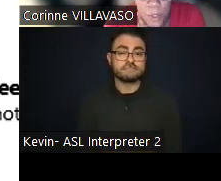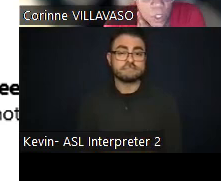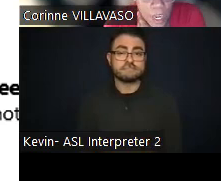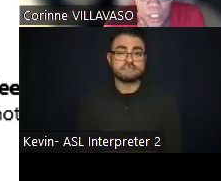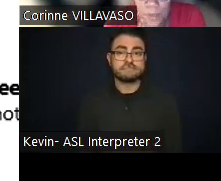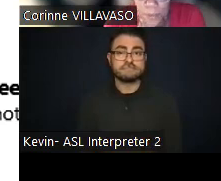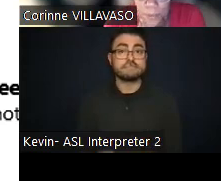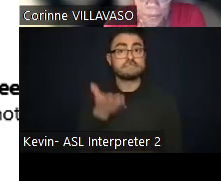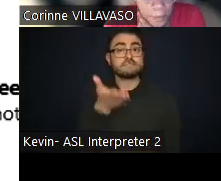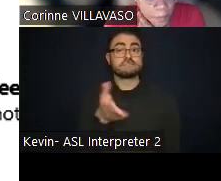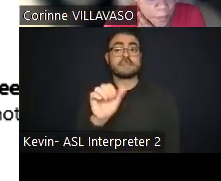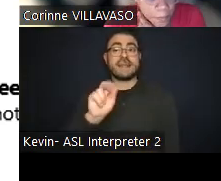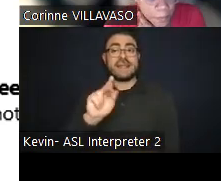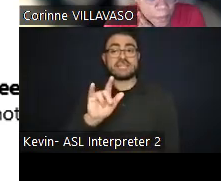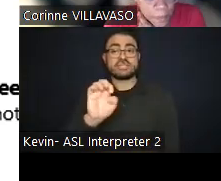Commissioner Angie.